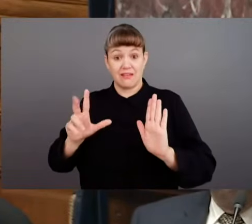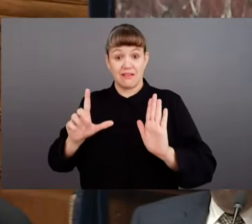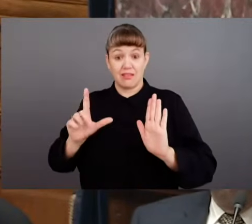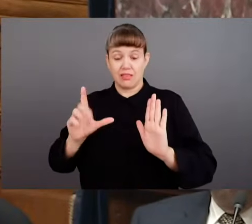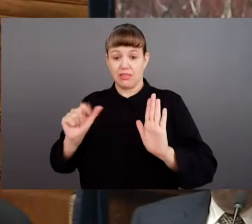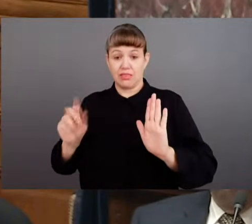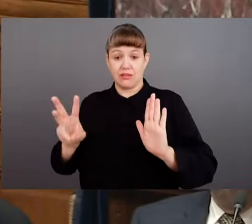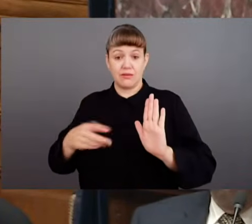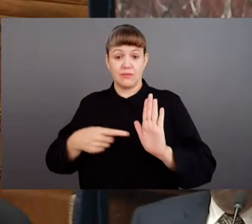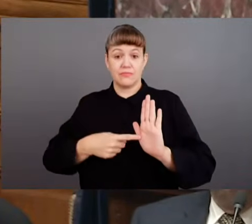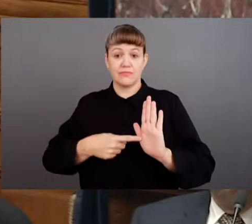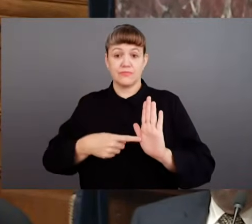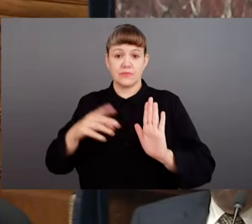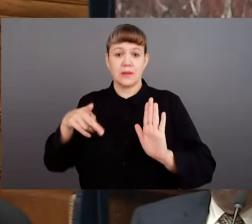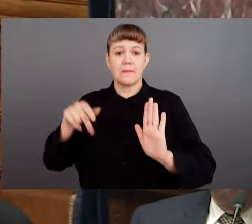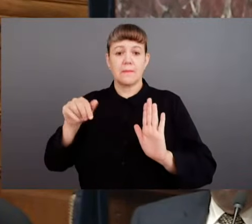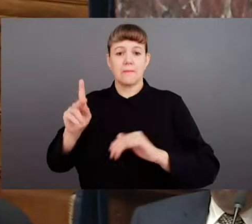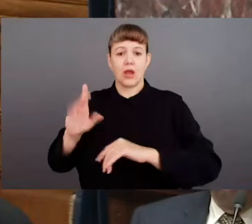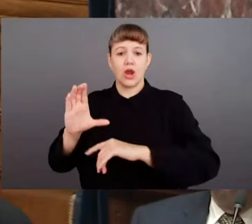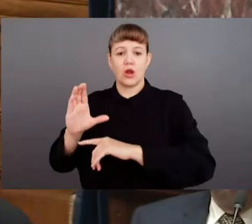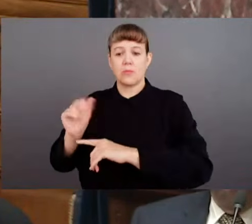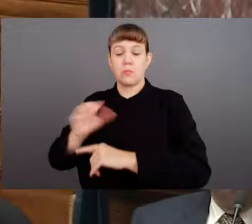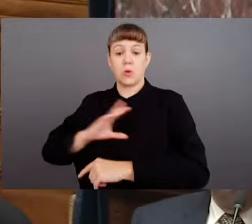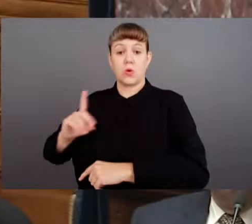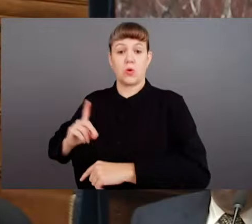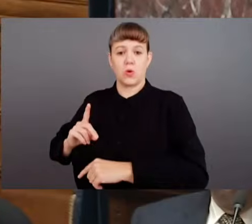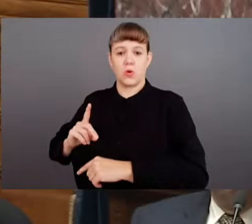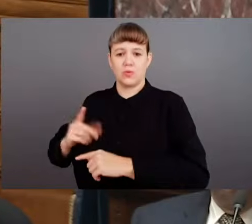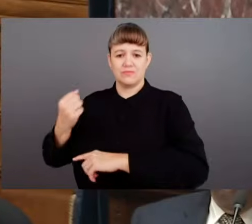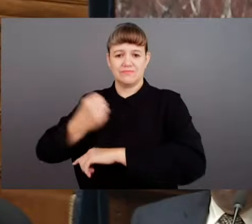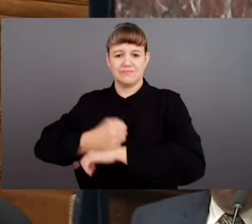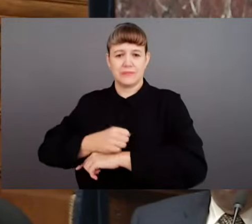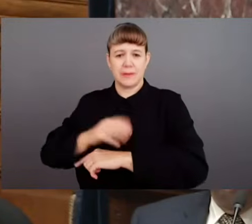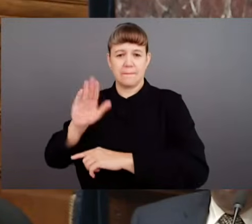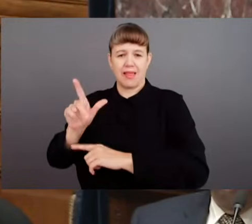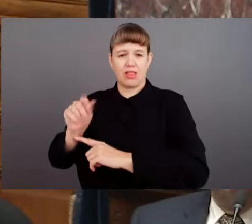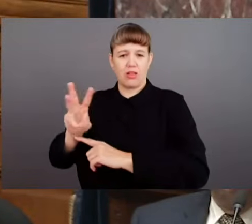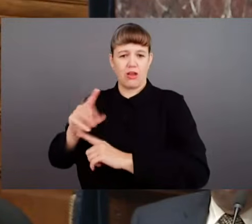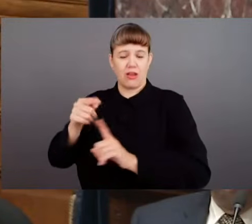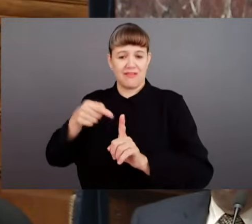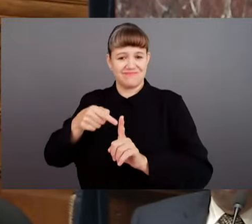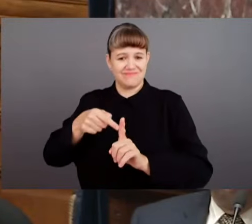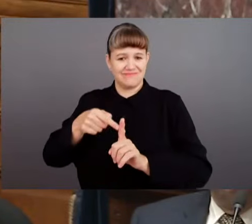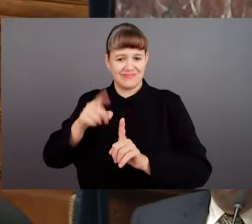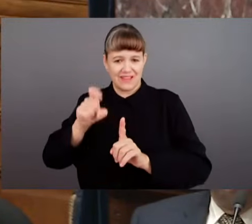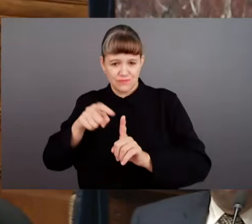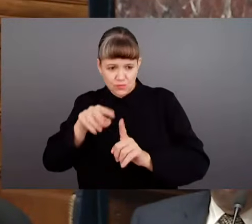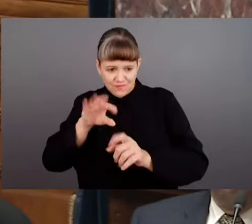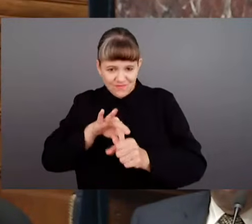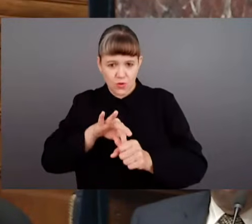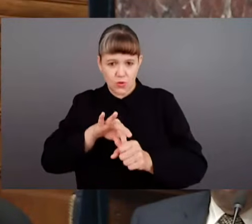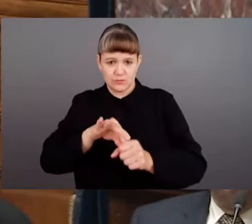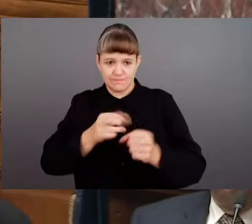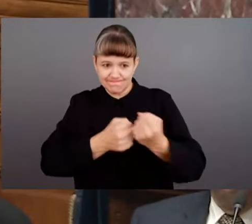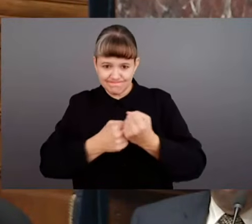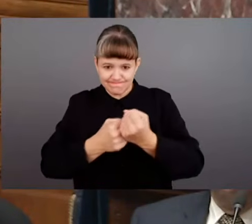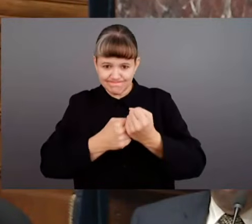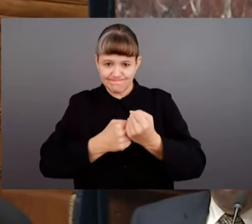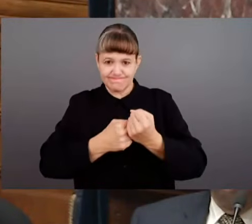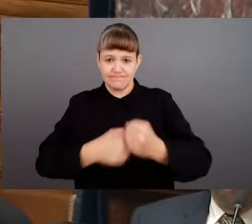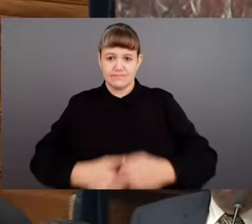upon obtaining electoral support through an assent vote. The legislation also transfers